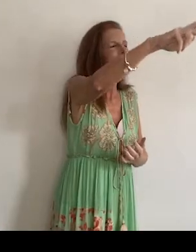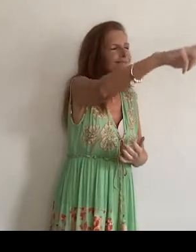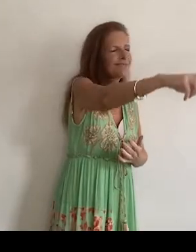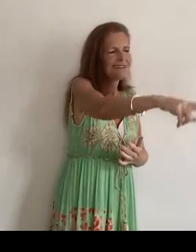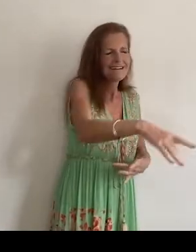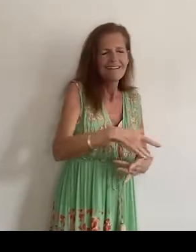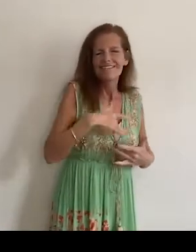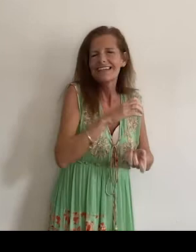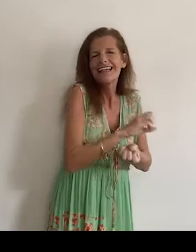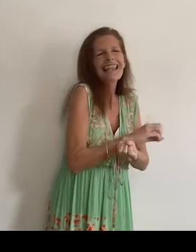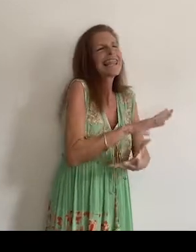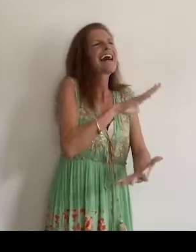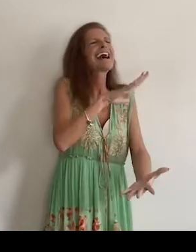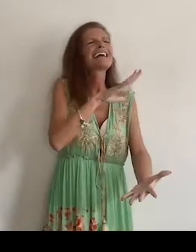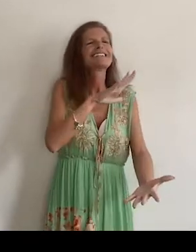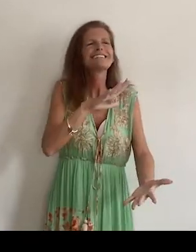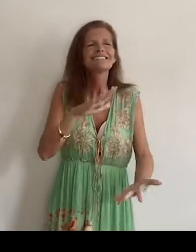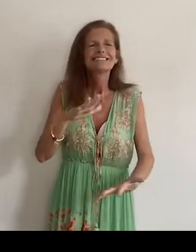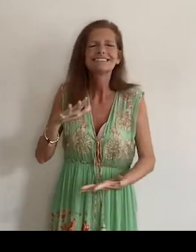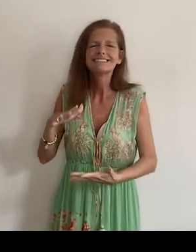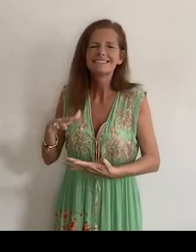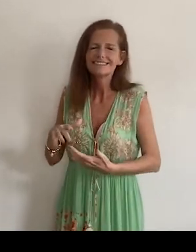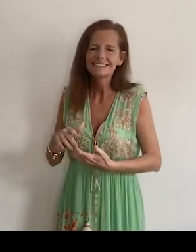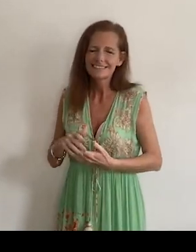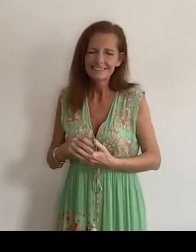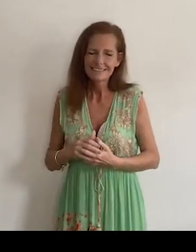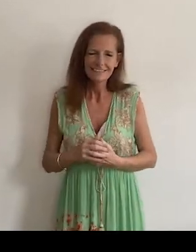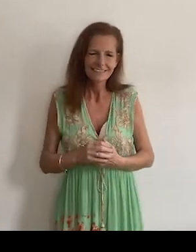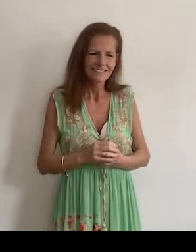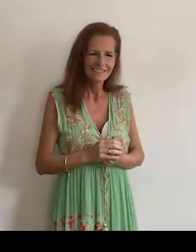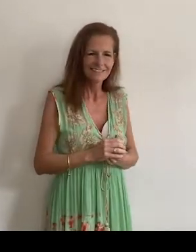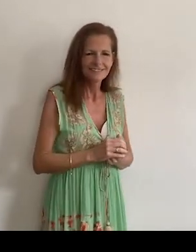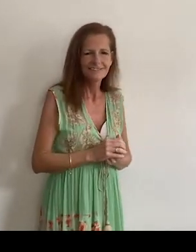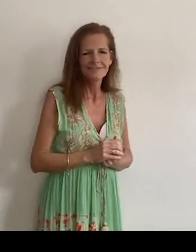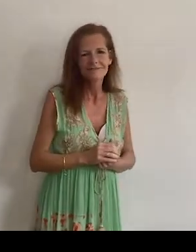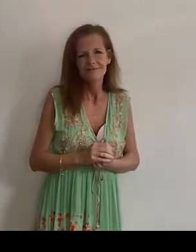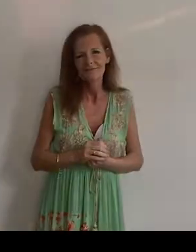light and free. Bye. Bye.